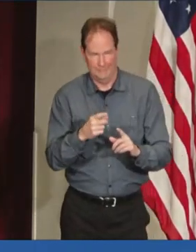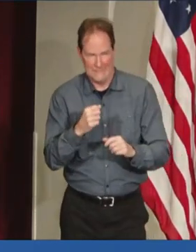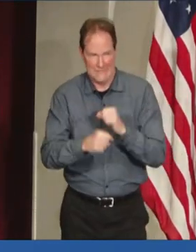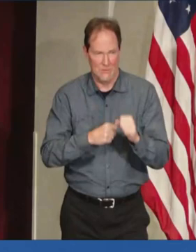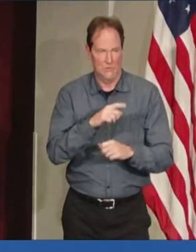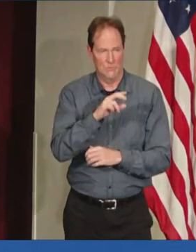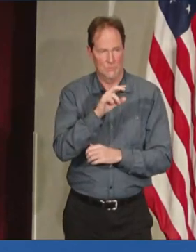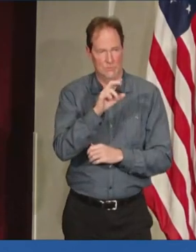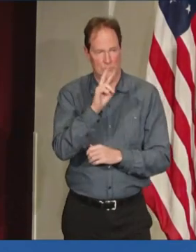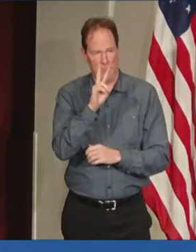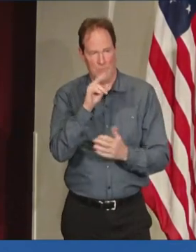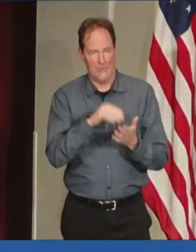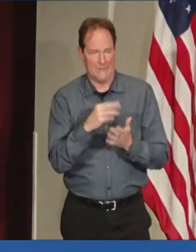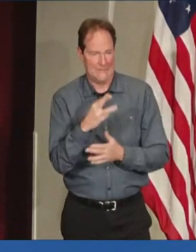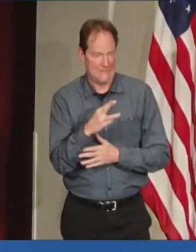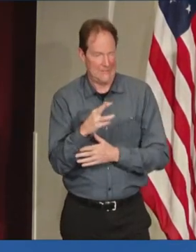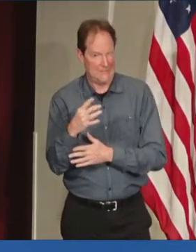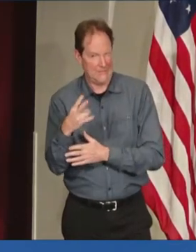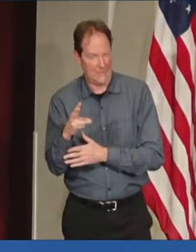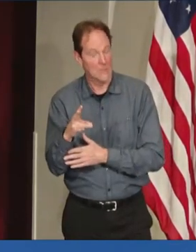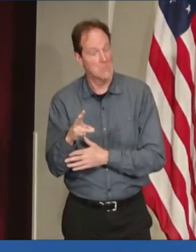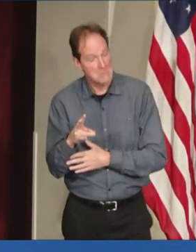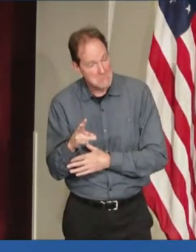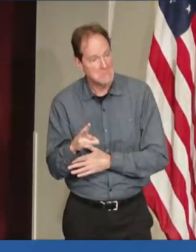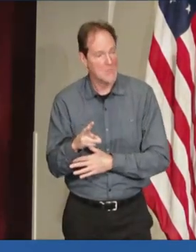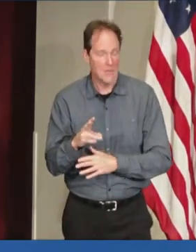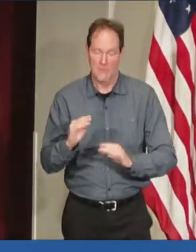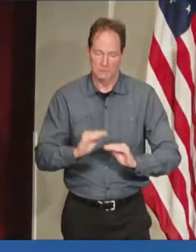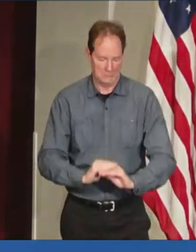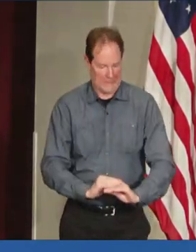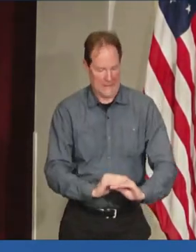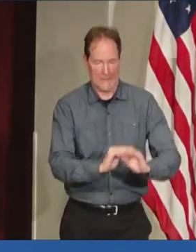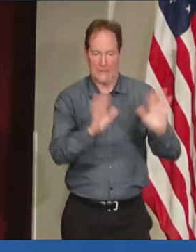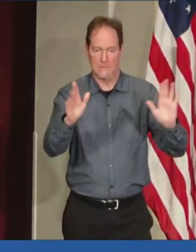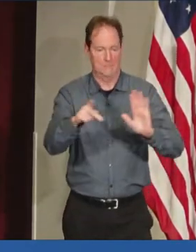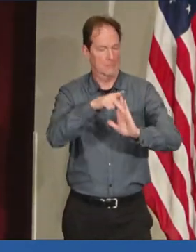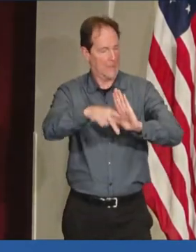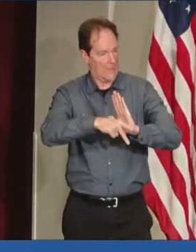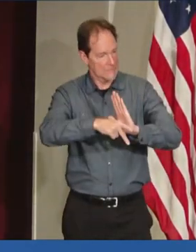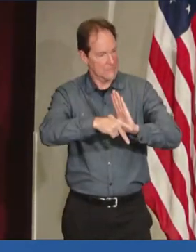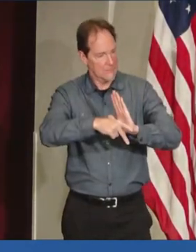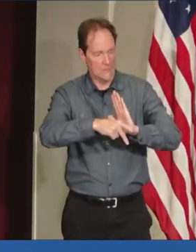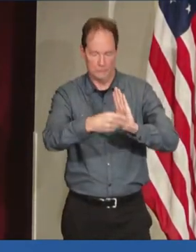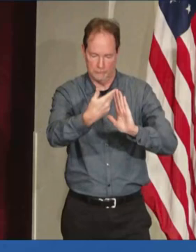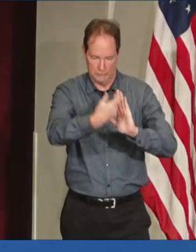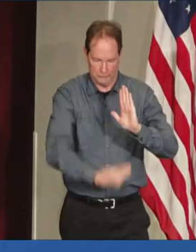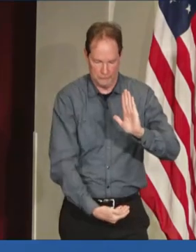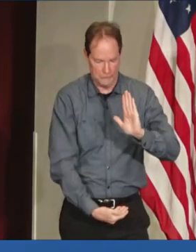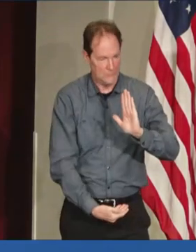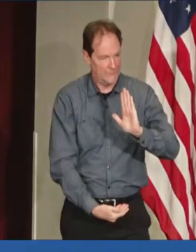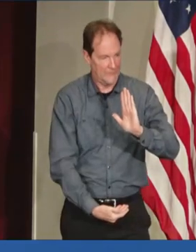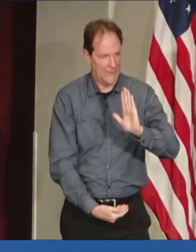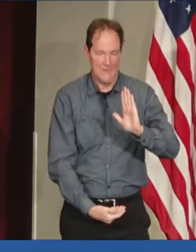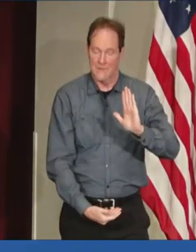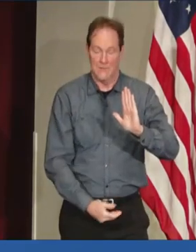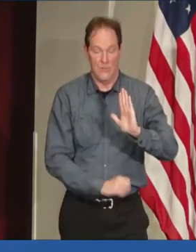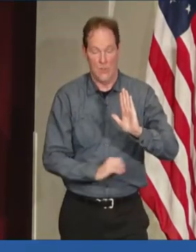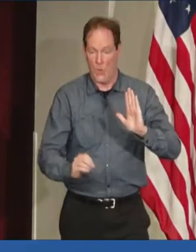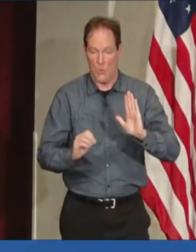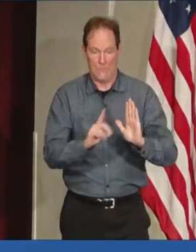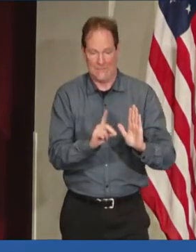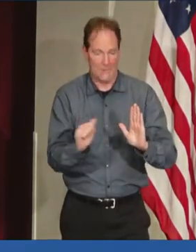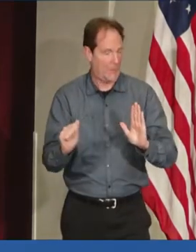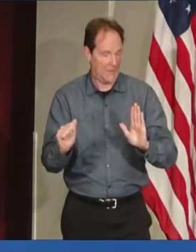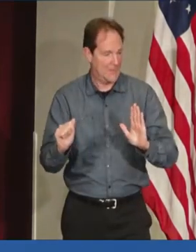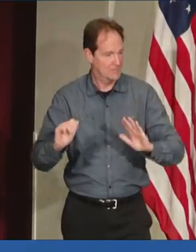17, really had a pretty explicit policy that it didn't do disability. And